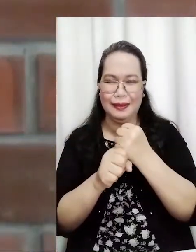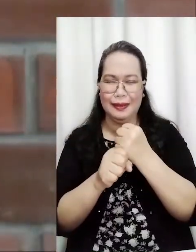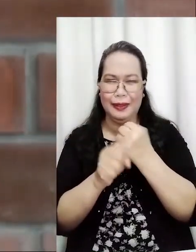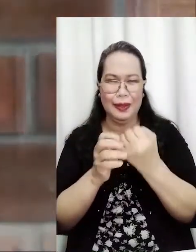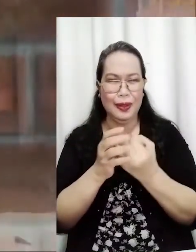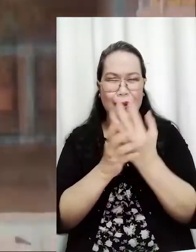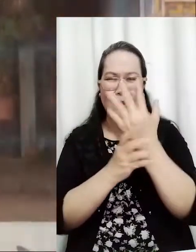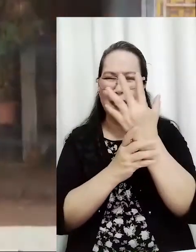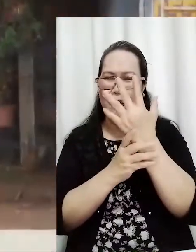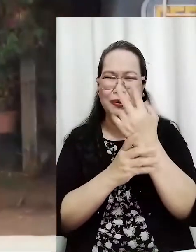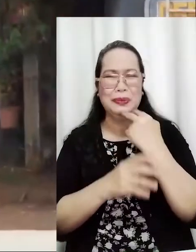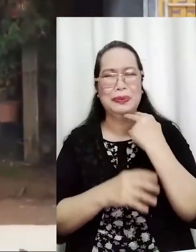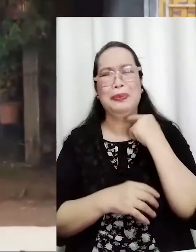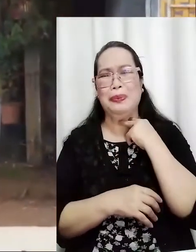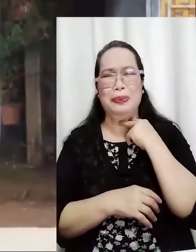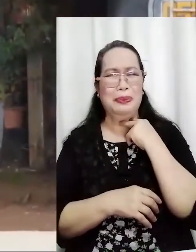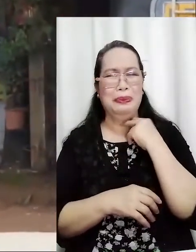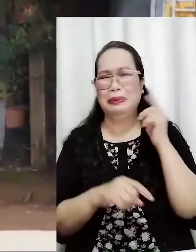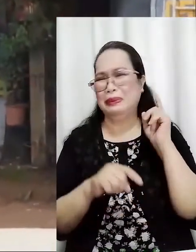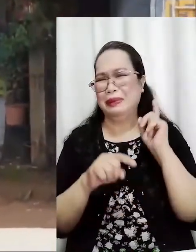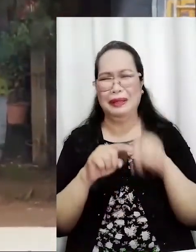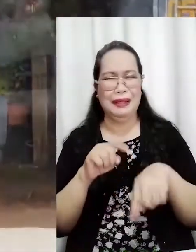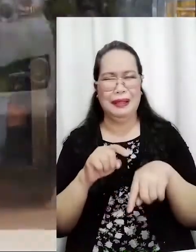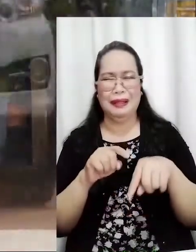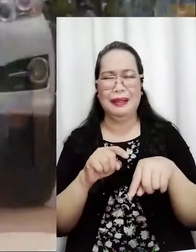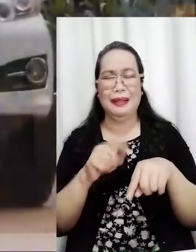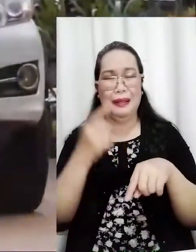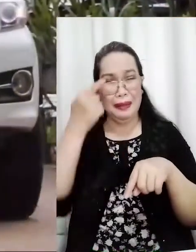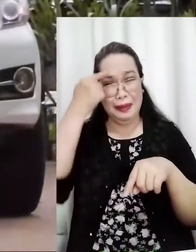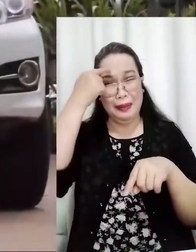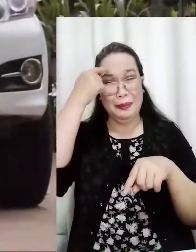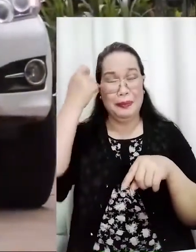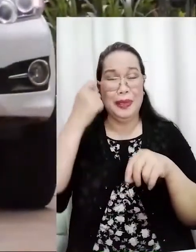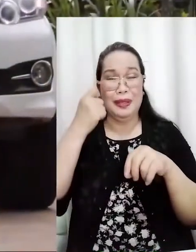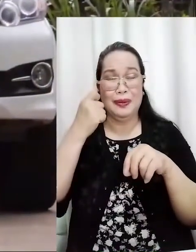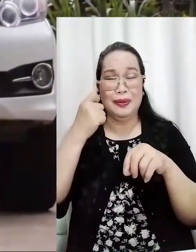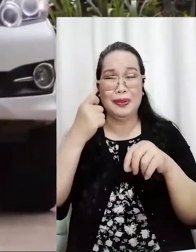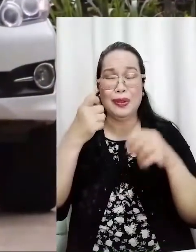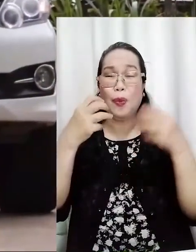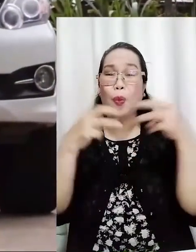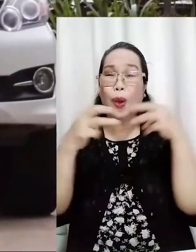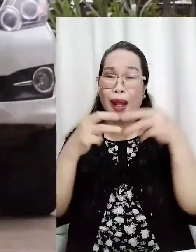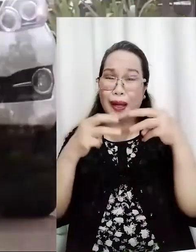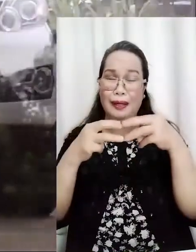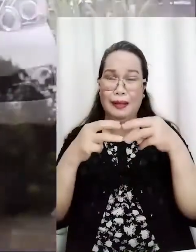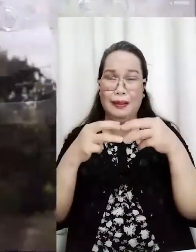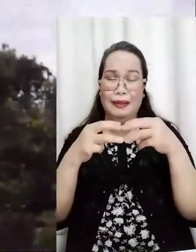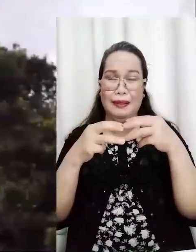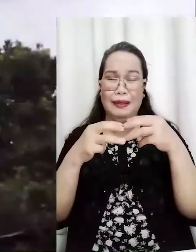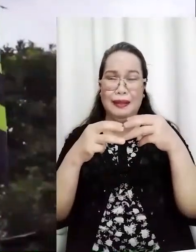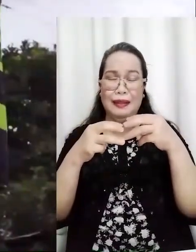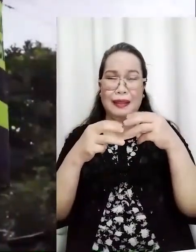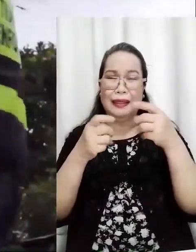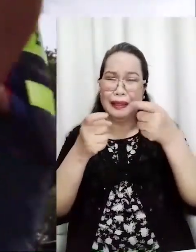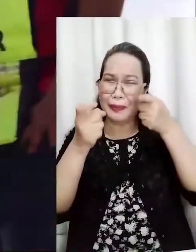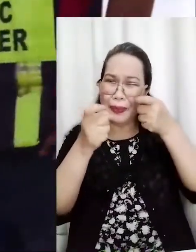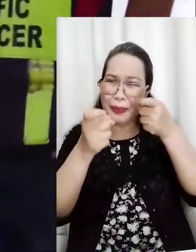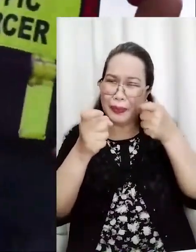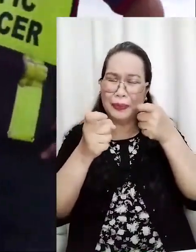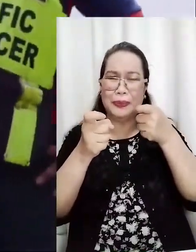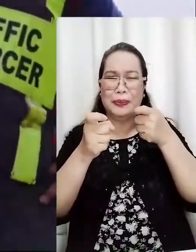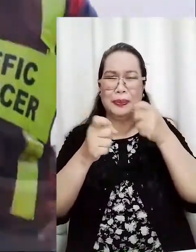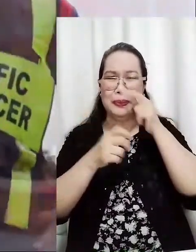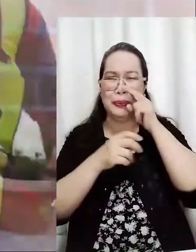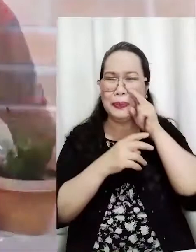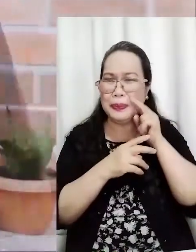disbanded because of the skirmishes, fightings, banditry, and many other terrorism